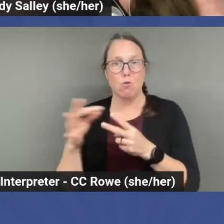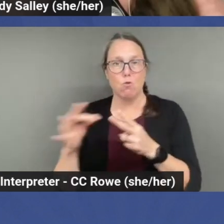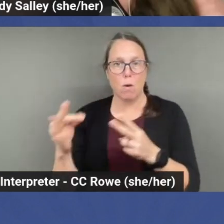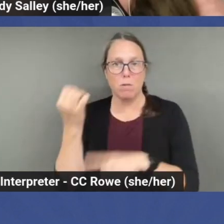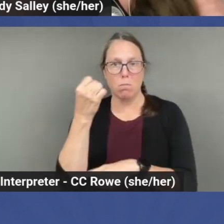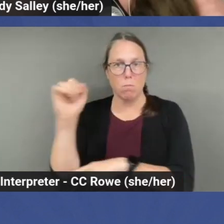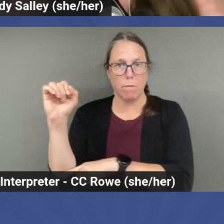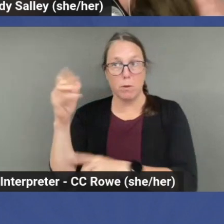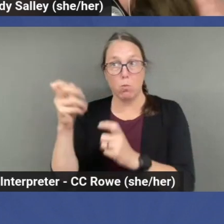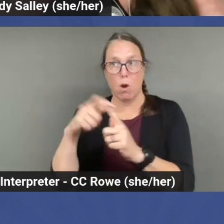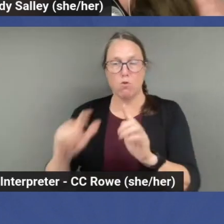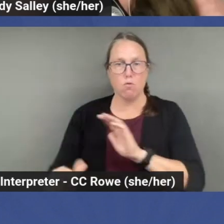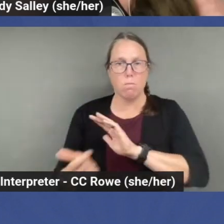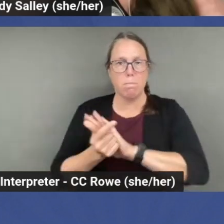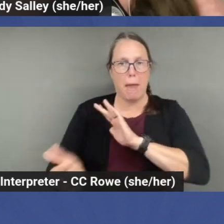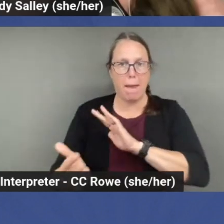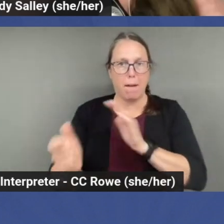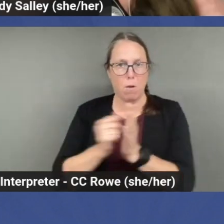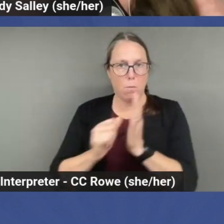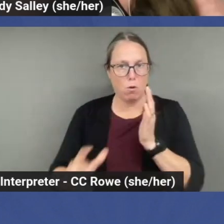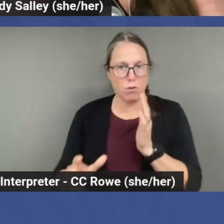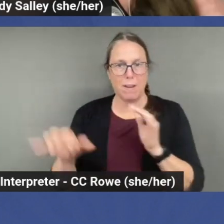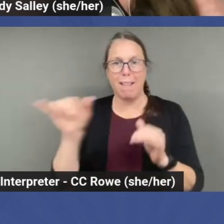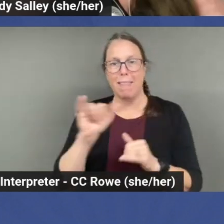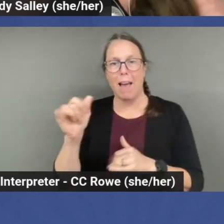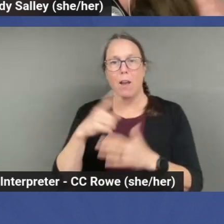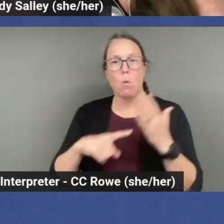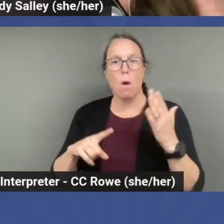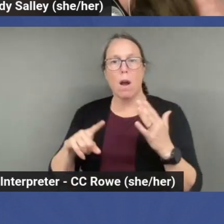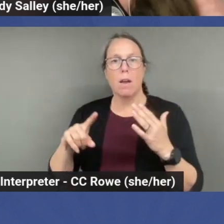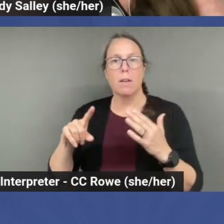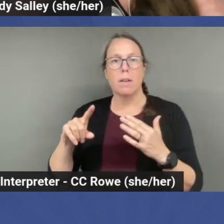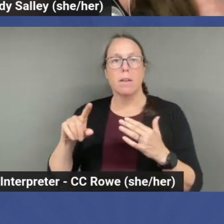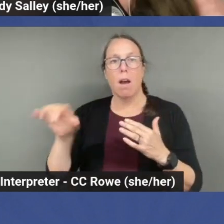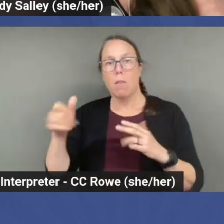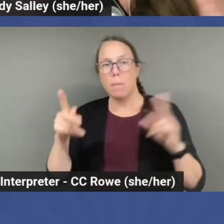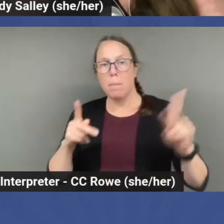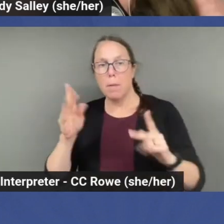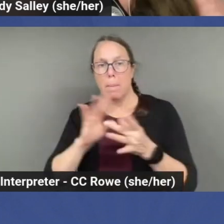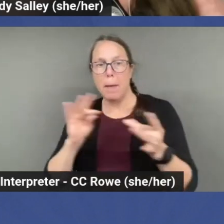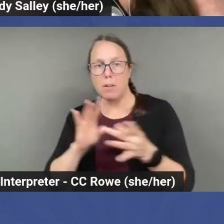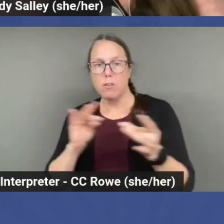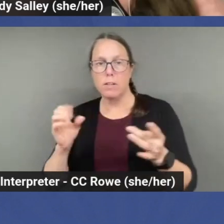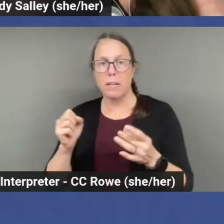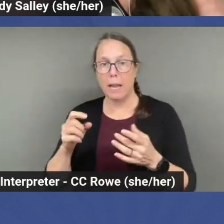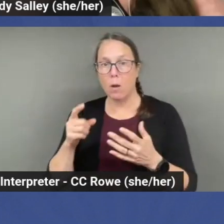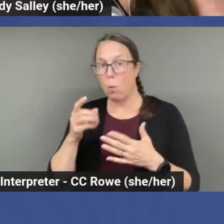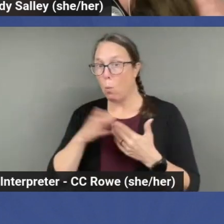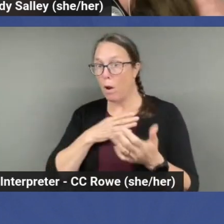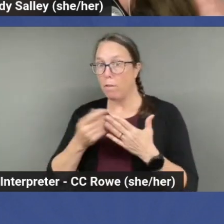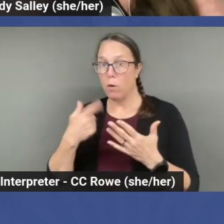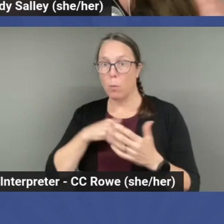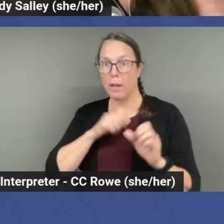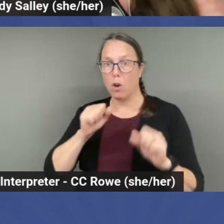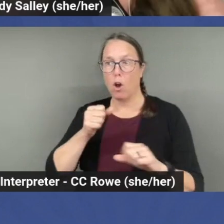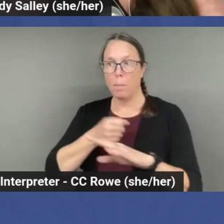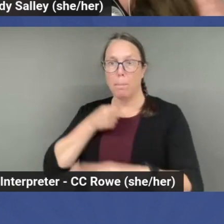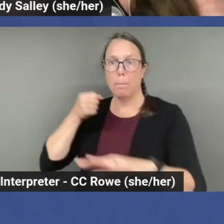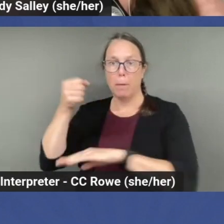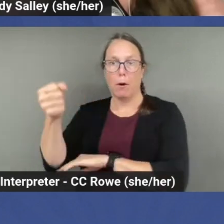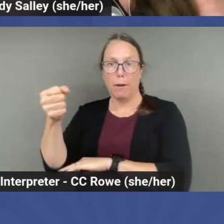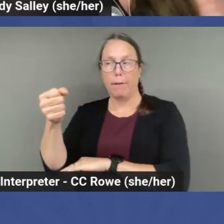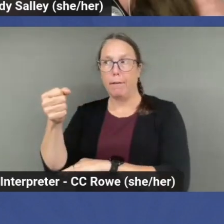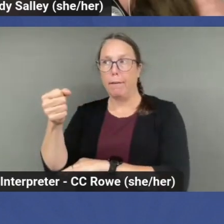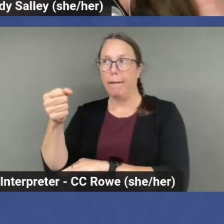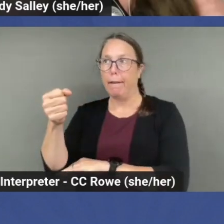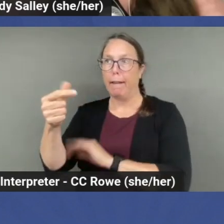what Sarah already mentioned, the fact that they have an issue with whatever that could put them in the like legal highlights,